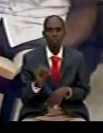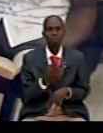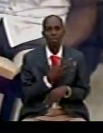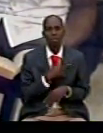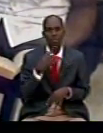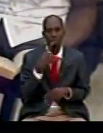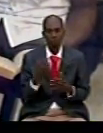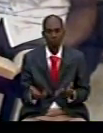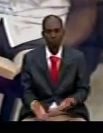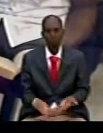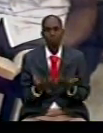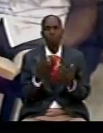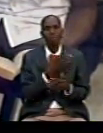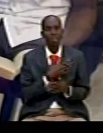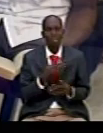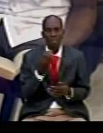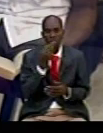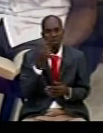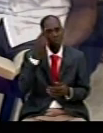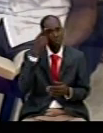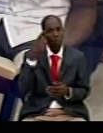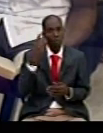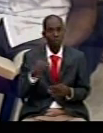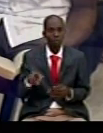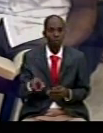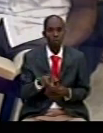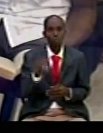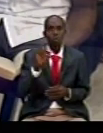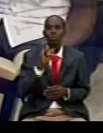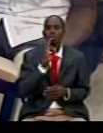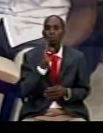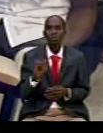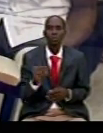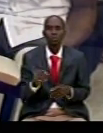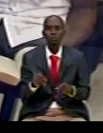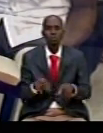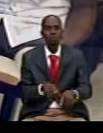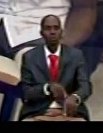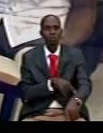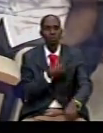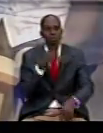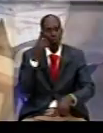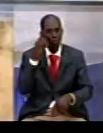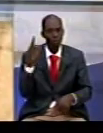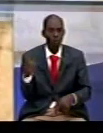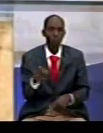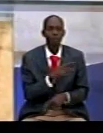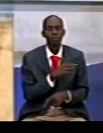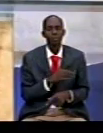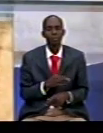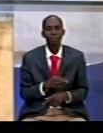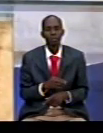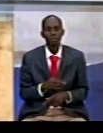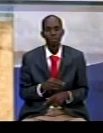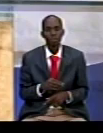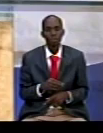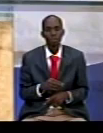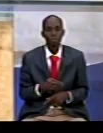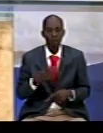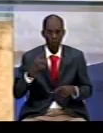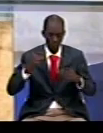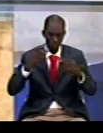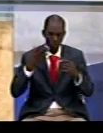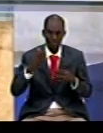said, arise and eat, because the journey is too long for thee. The strength for the